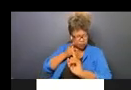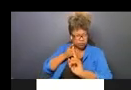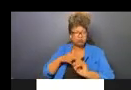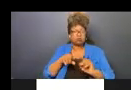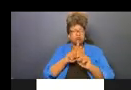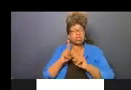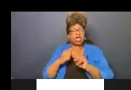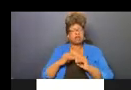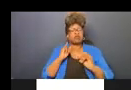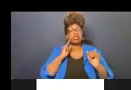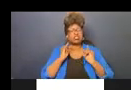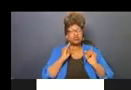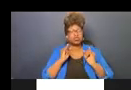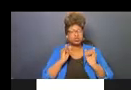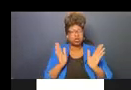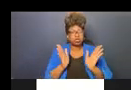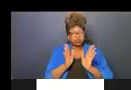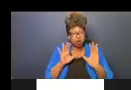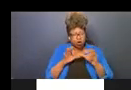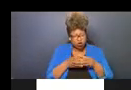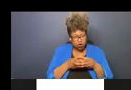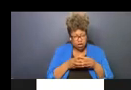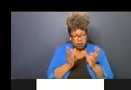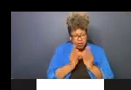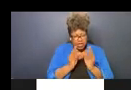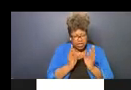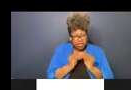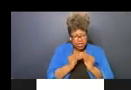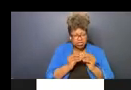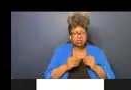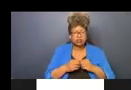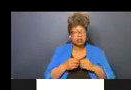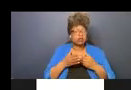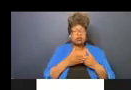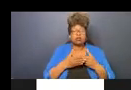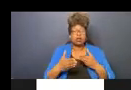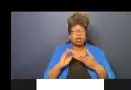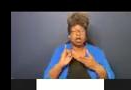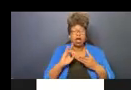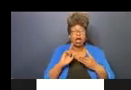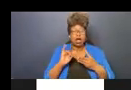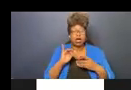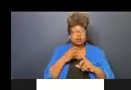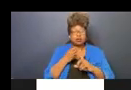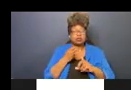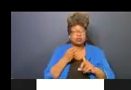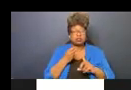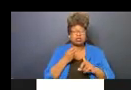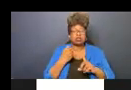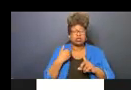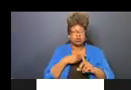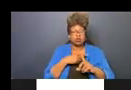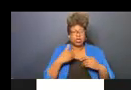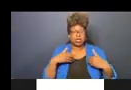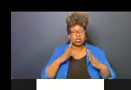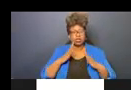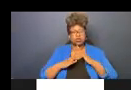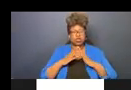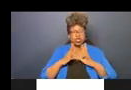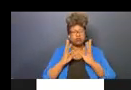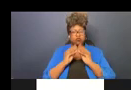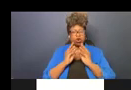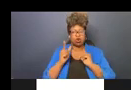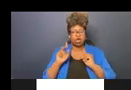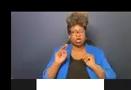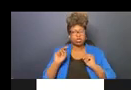interviews, small group meetings, post-IDA. We had a community forum in Newark to